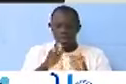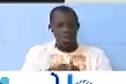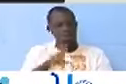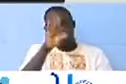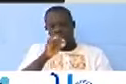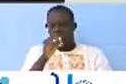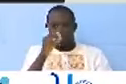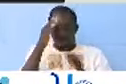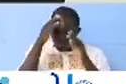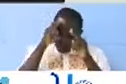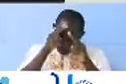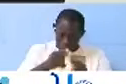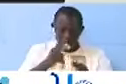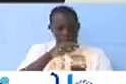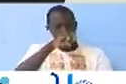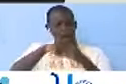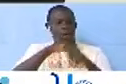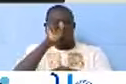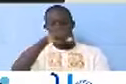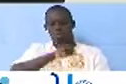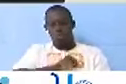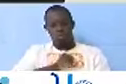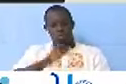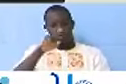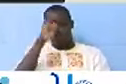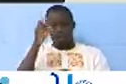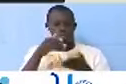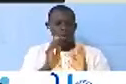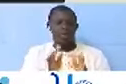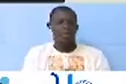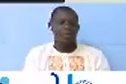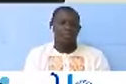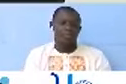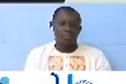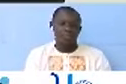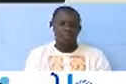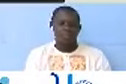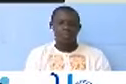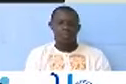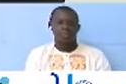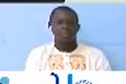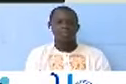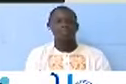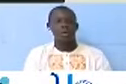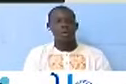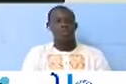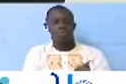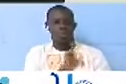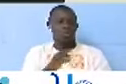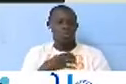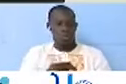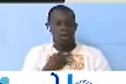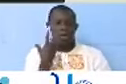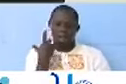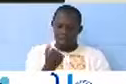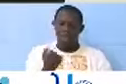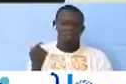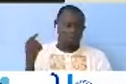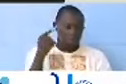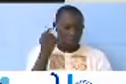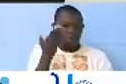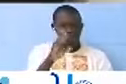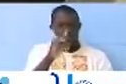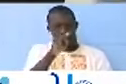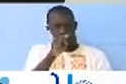mulde me yalon ko itiye tiling ye ko yedu ko wanyi ene ibuge mabo fenna. Okay. Yes. We would also like to hear from